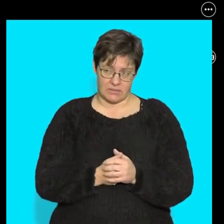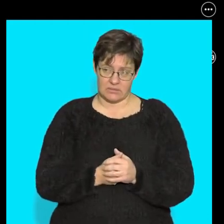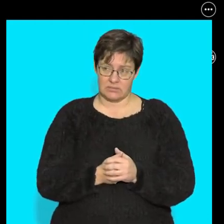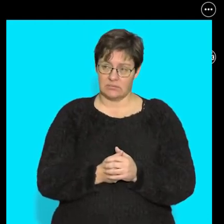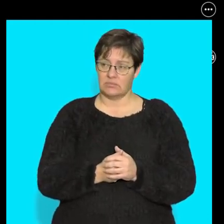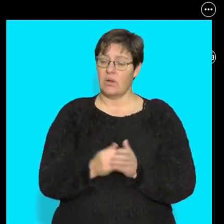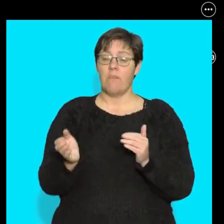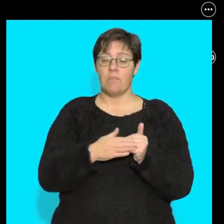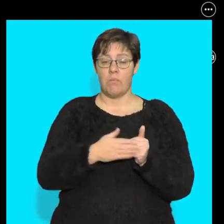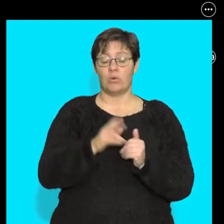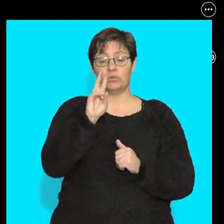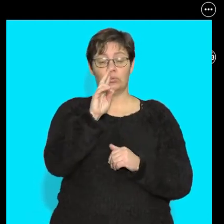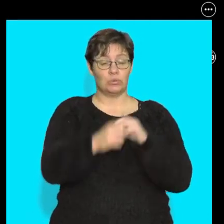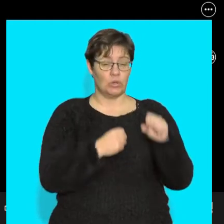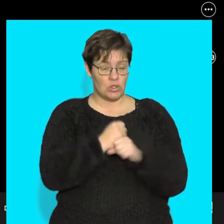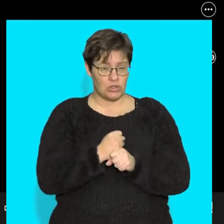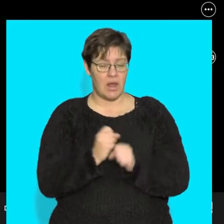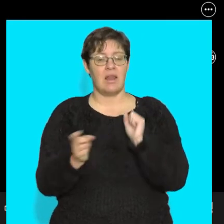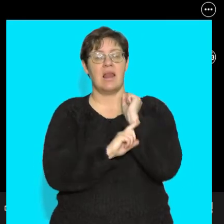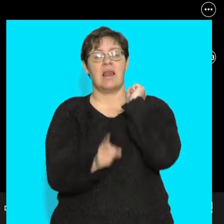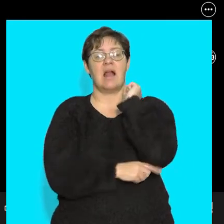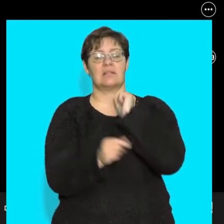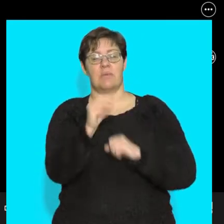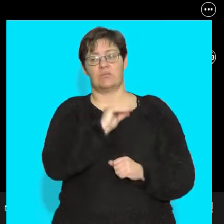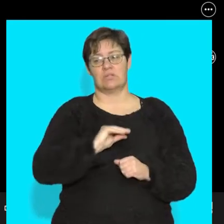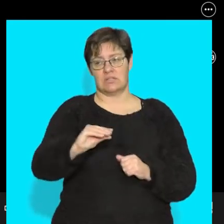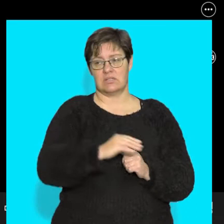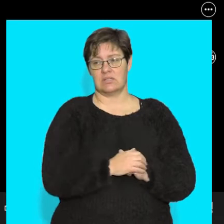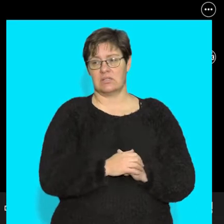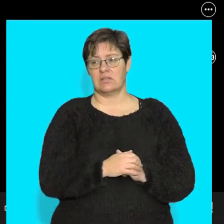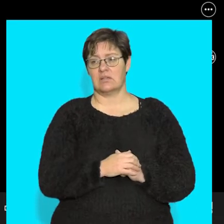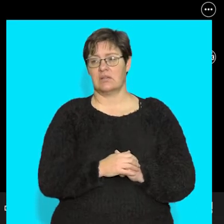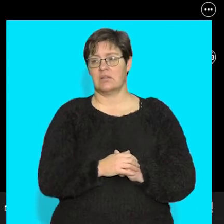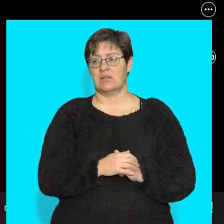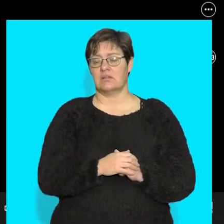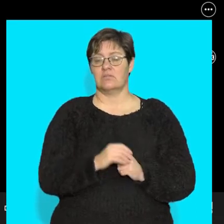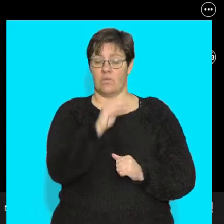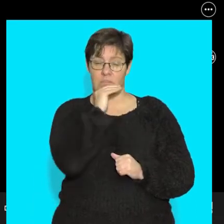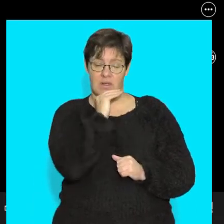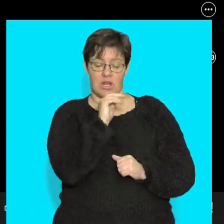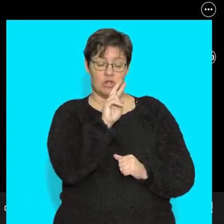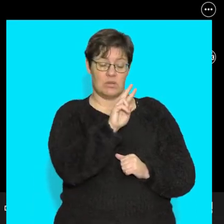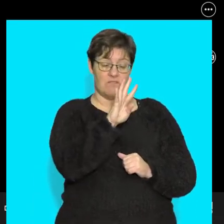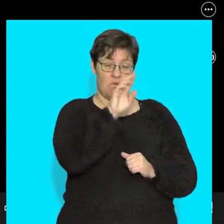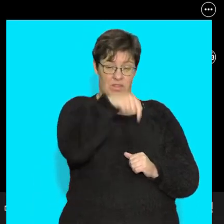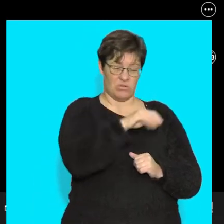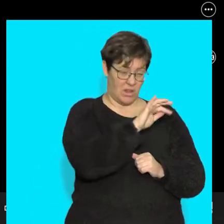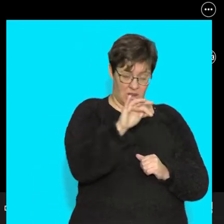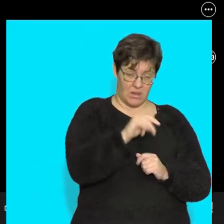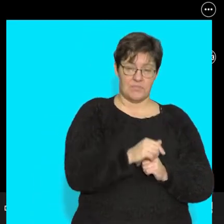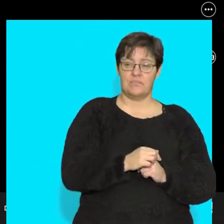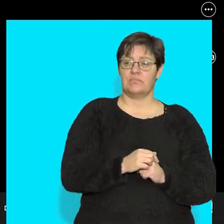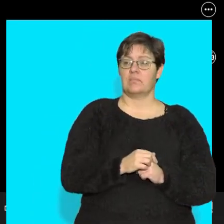be the last amount that we're now going to do. We're just going to say this 24,000, 1